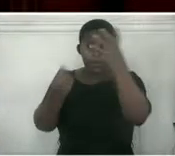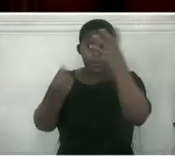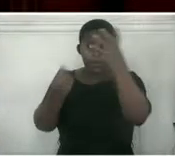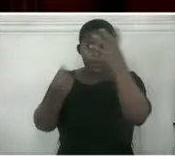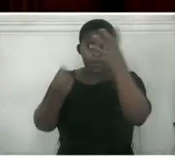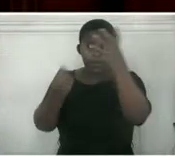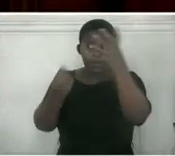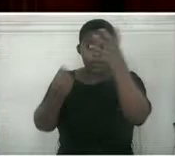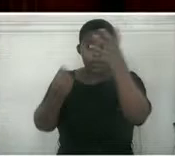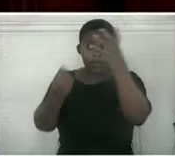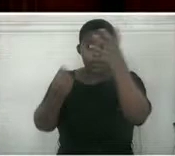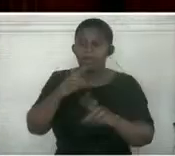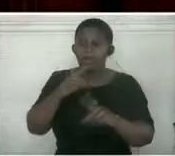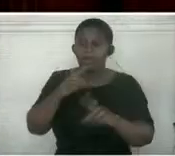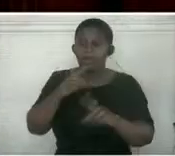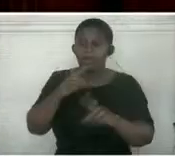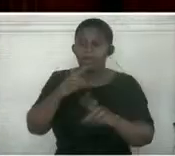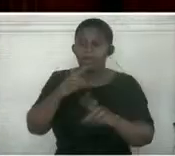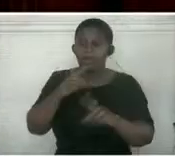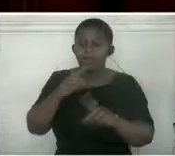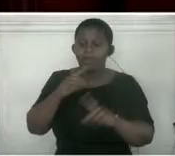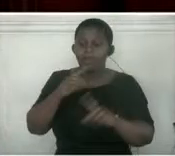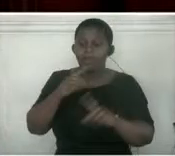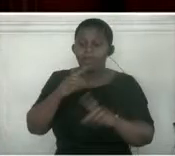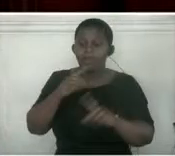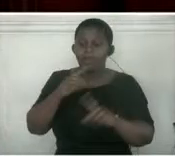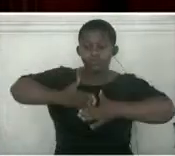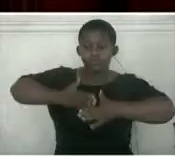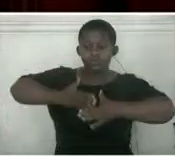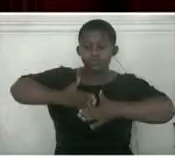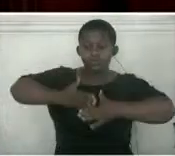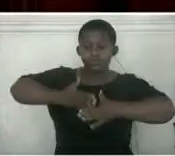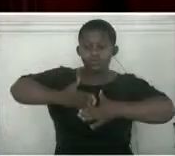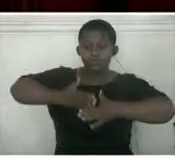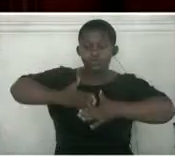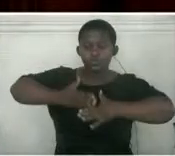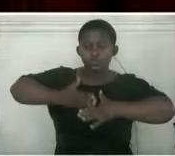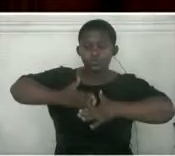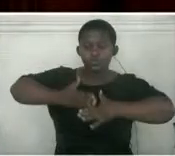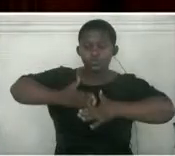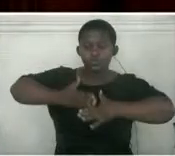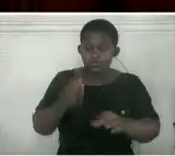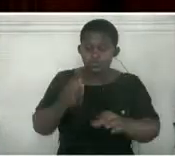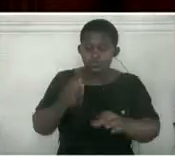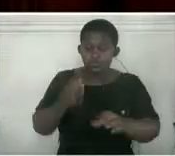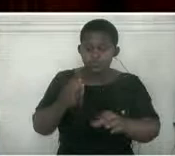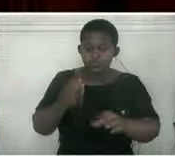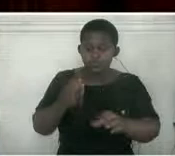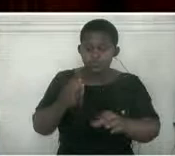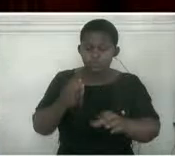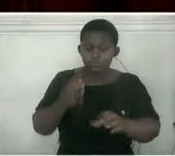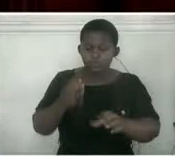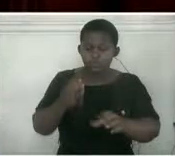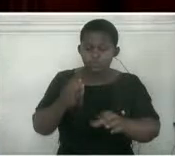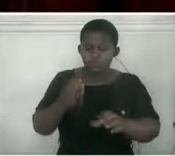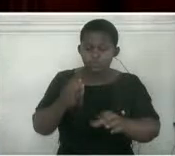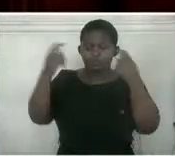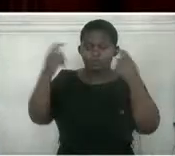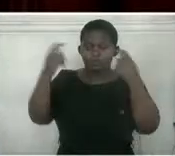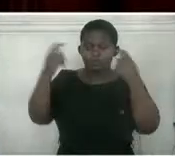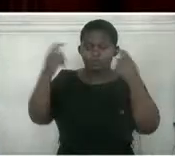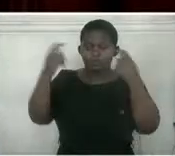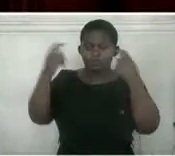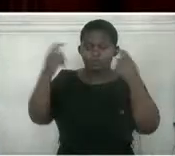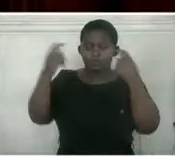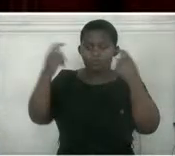They couldn't, but we are committed to work with organizers to ensure that those events are sustained